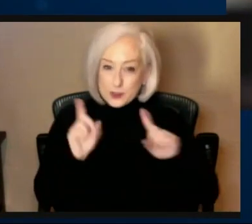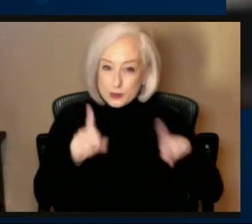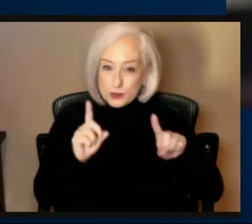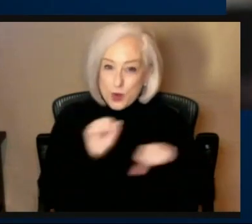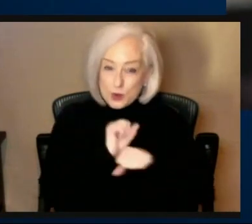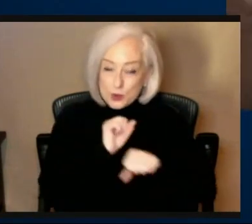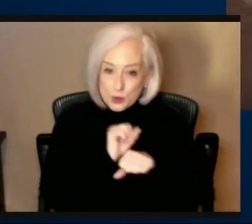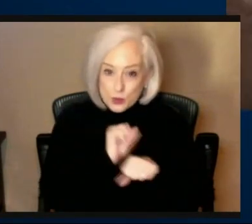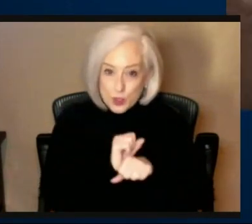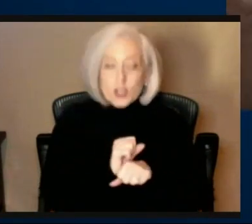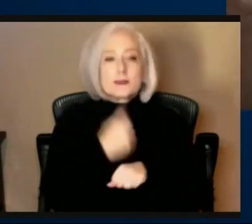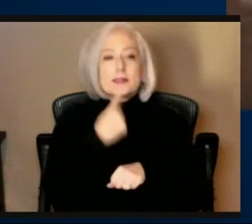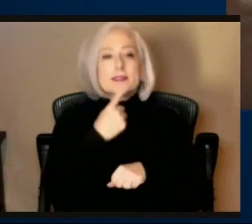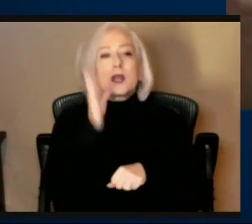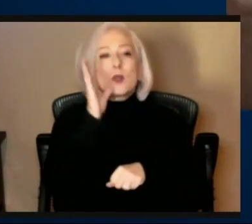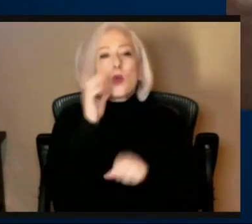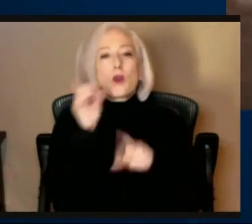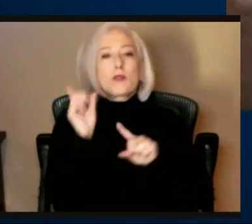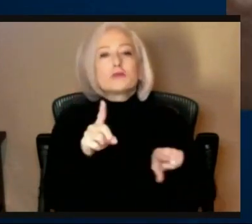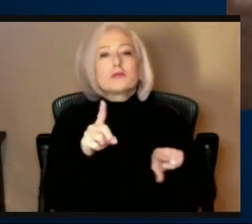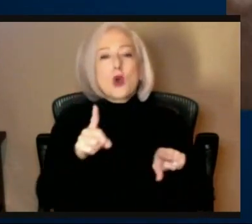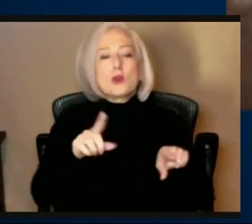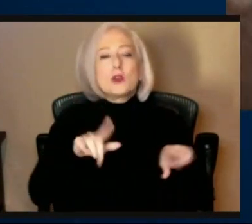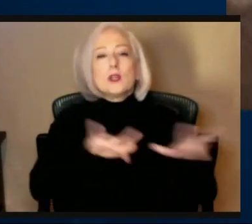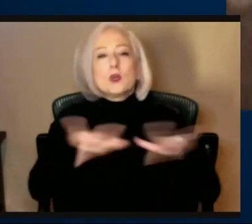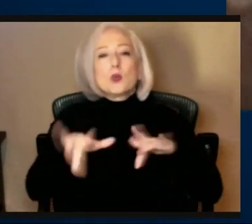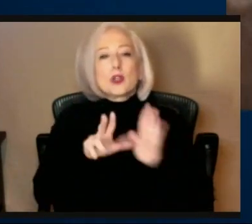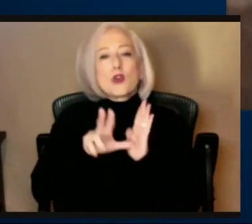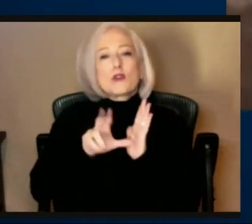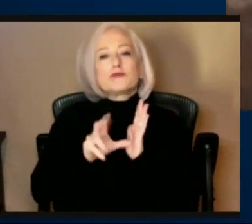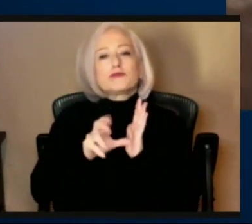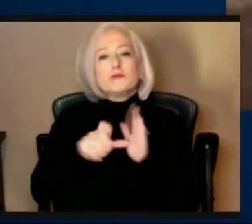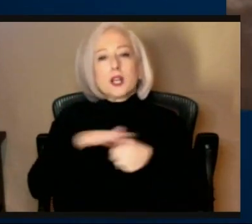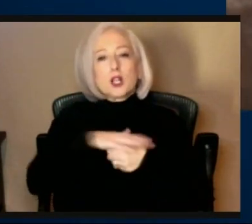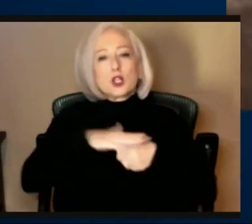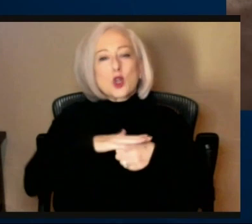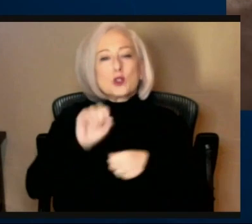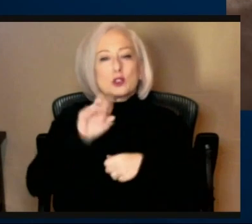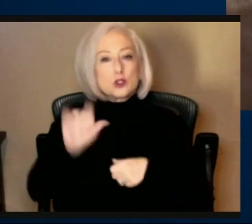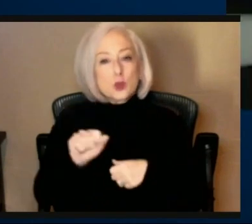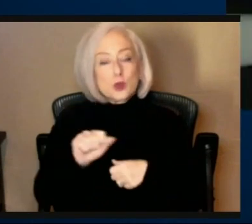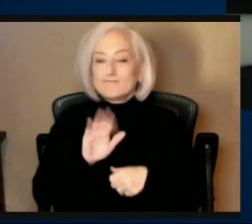local studio, when his doctor said, "I don't think so," and offered